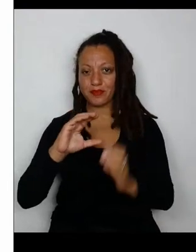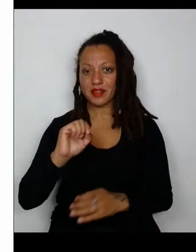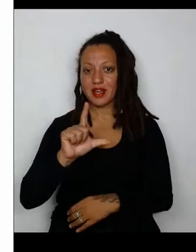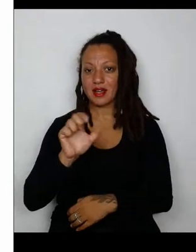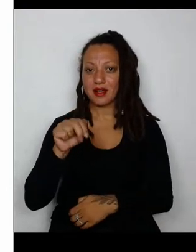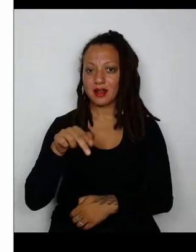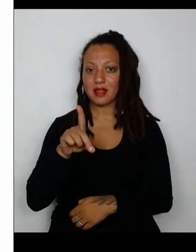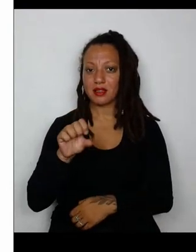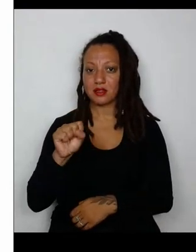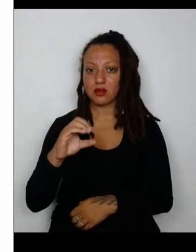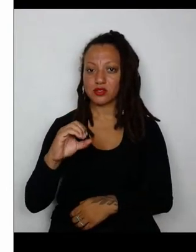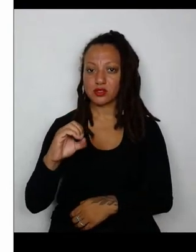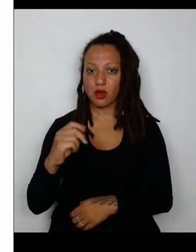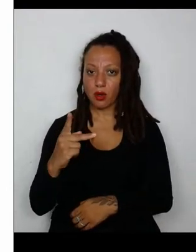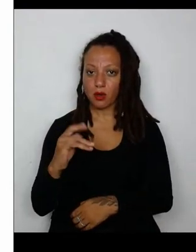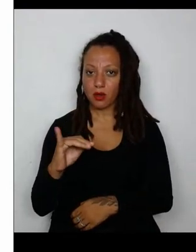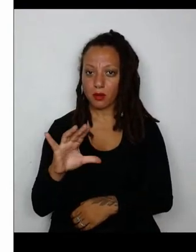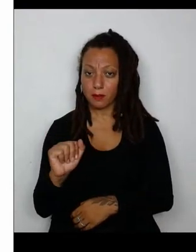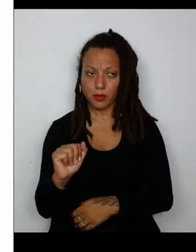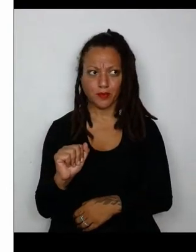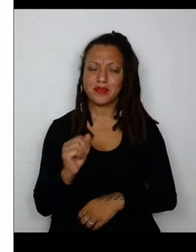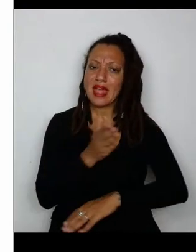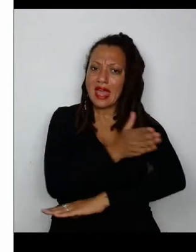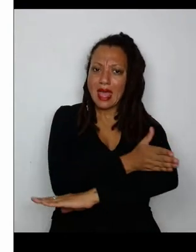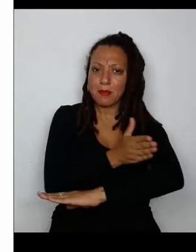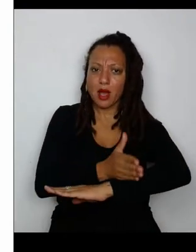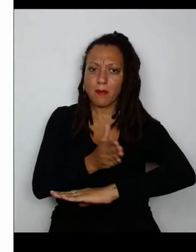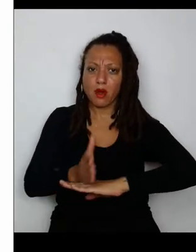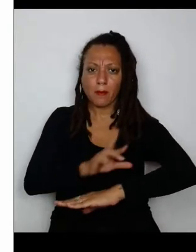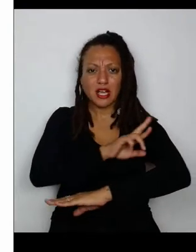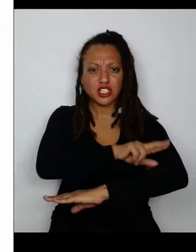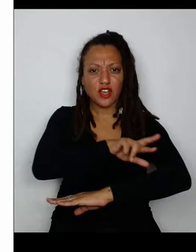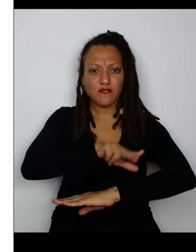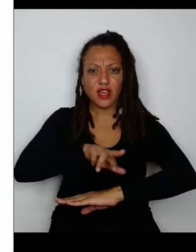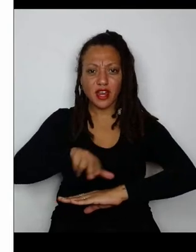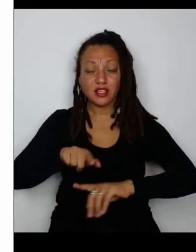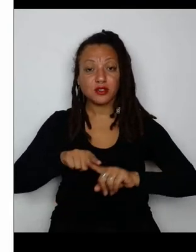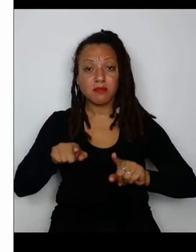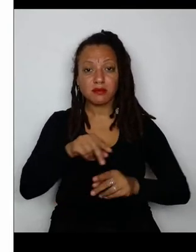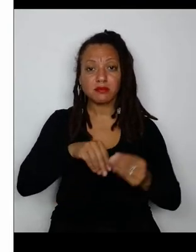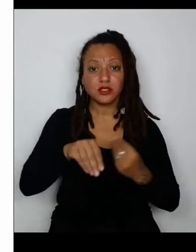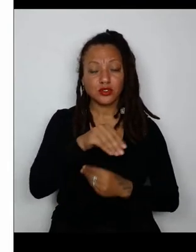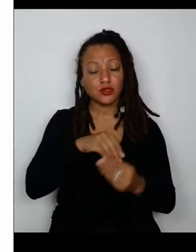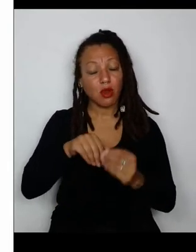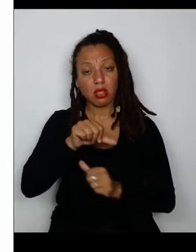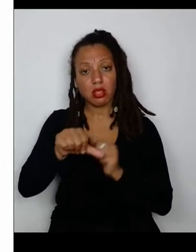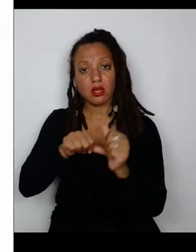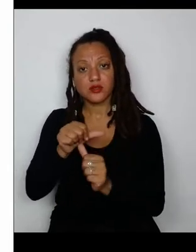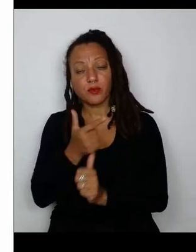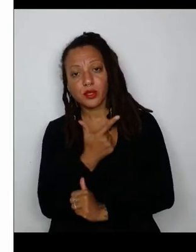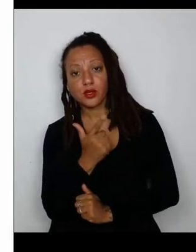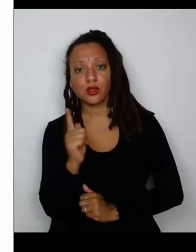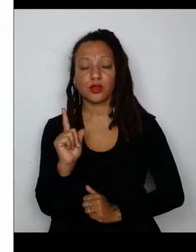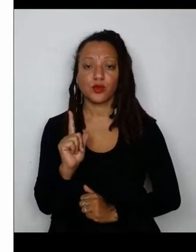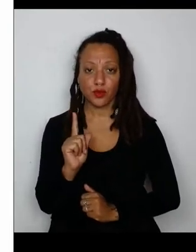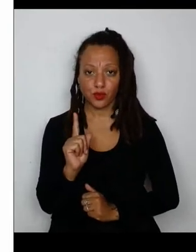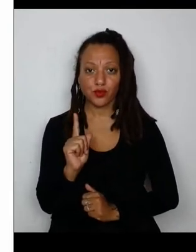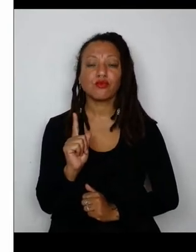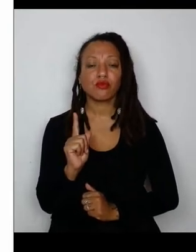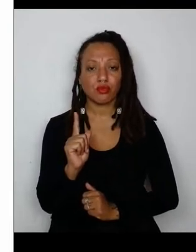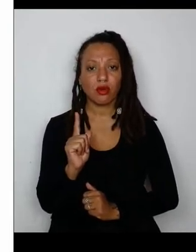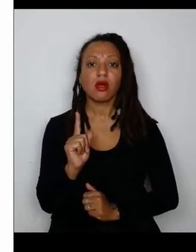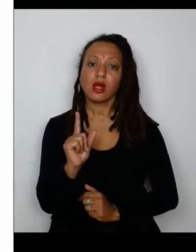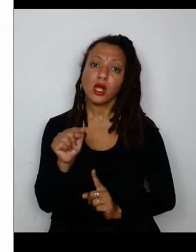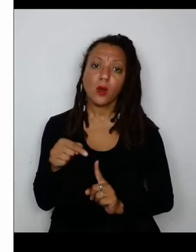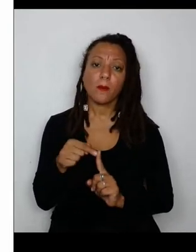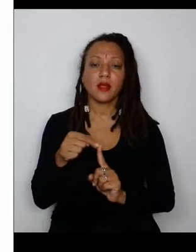periods are thrown together and turned at whim not unlike the continuous shuffling of passages in gogan's